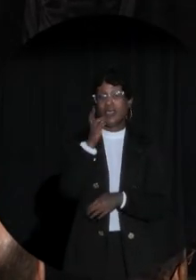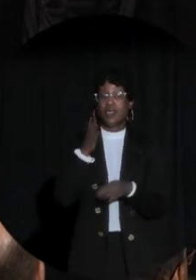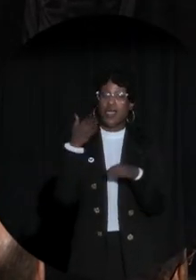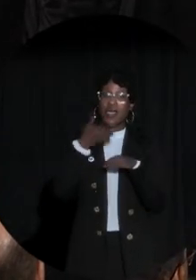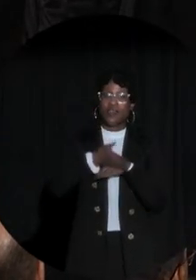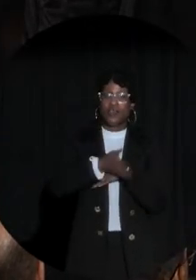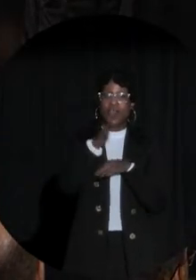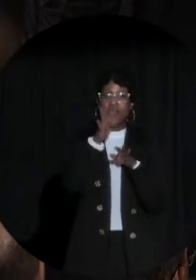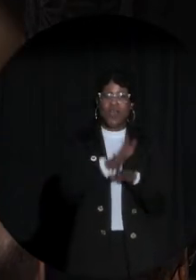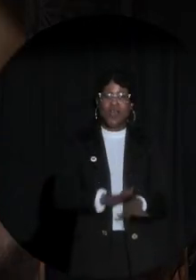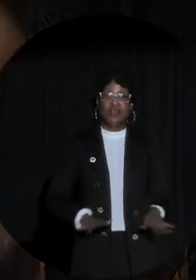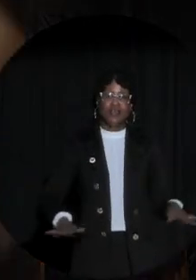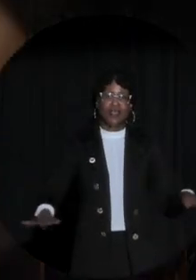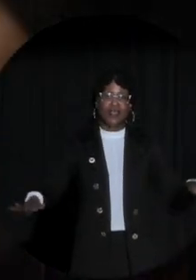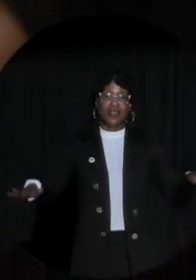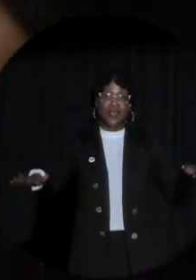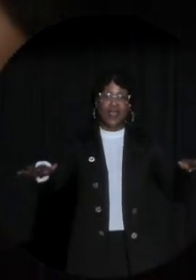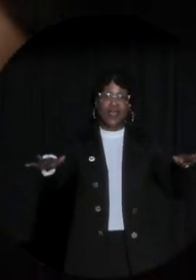across the